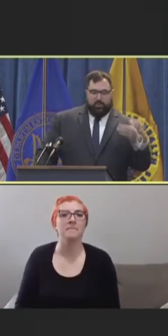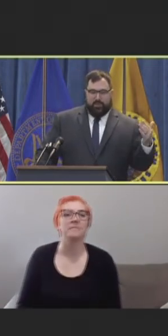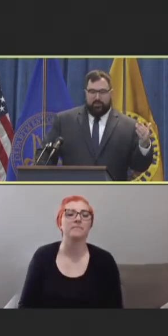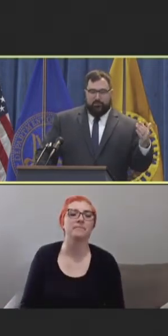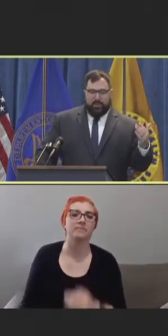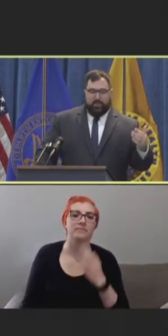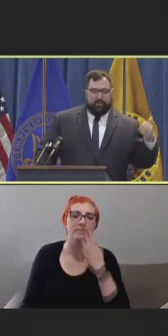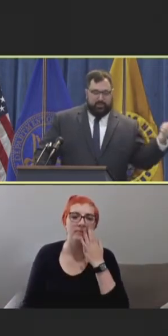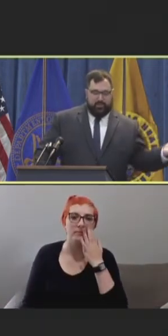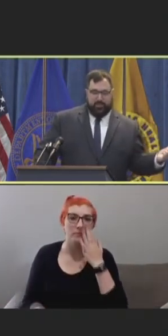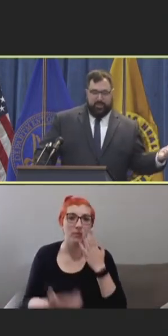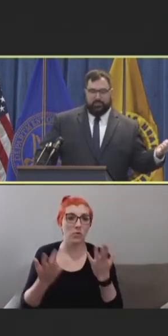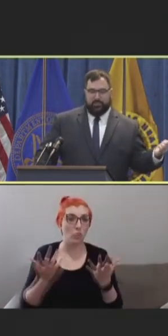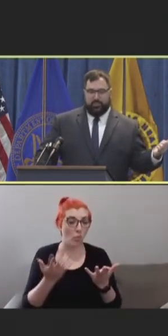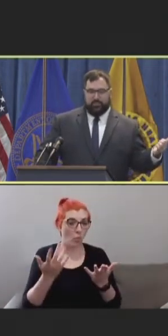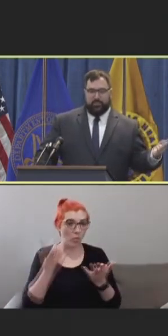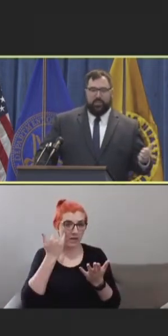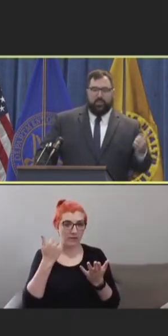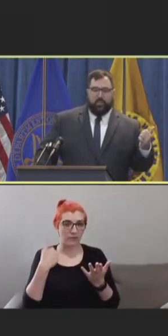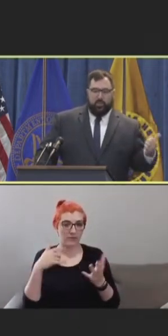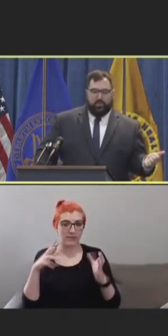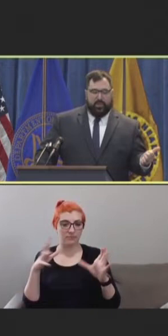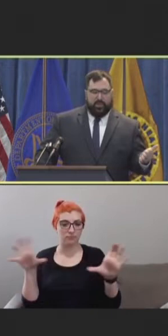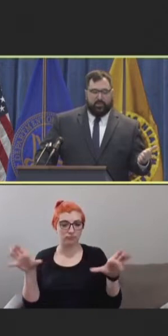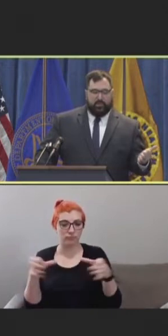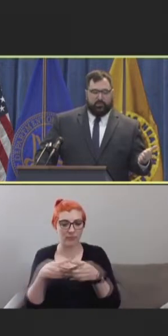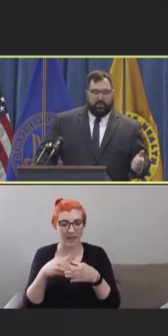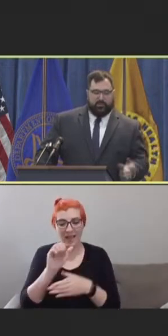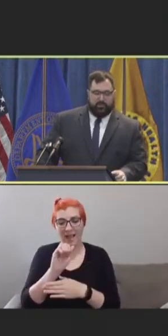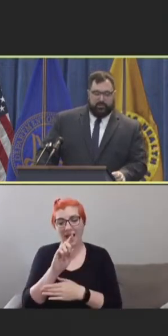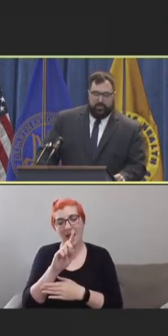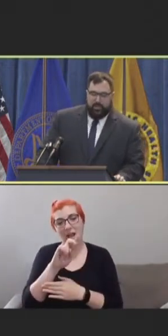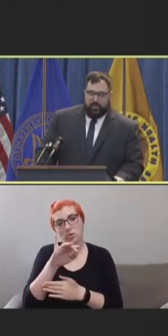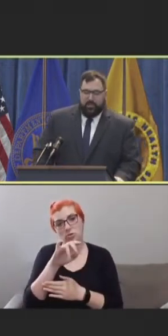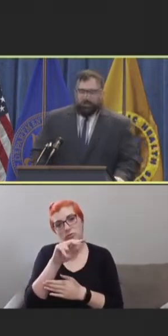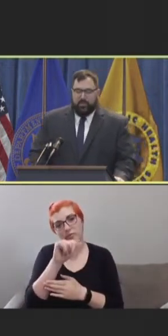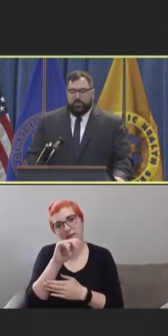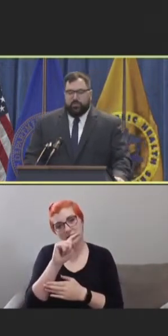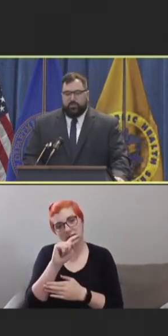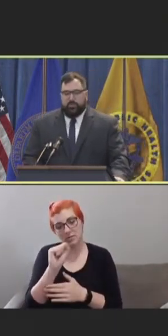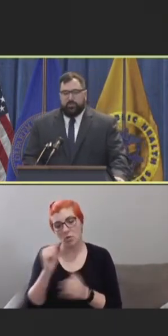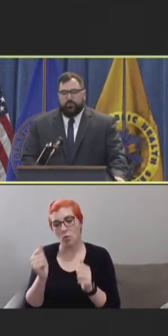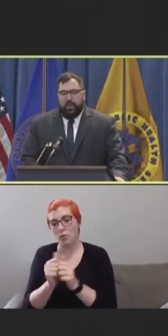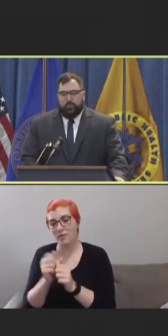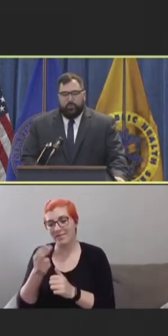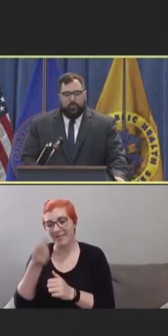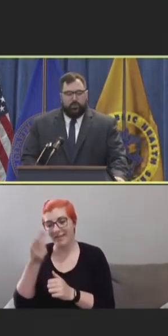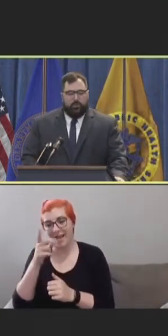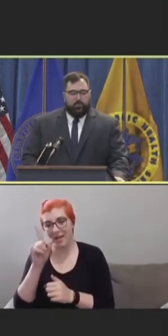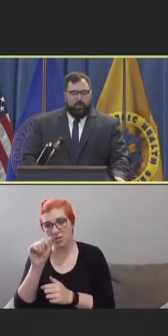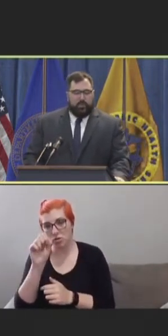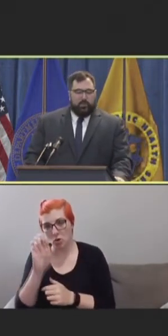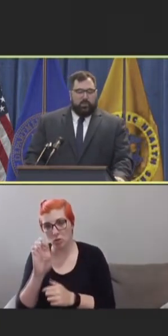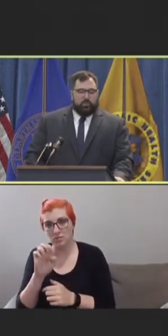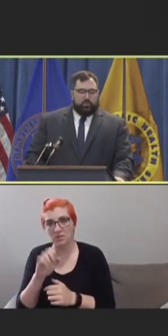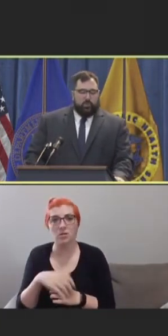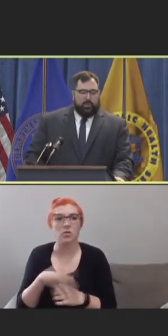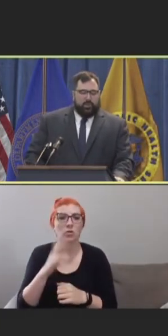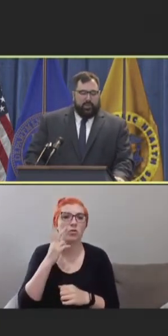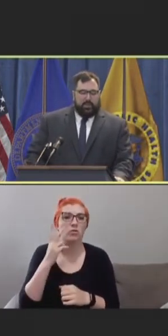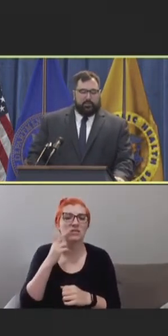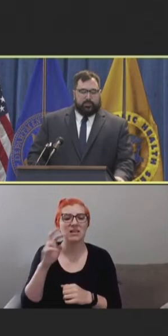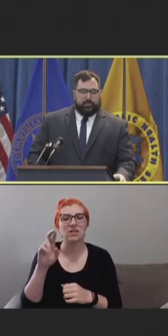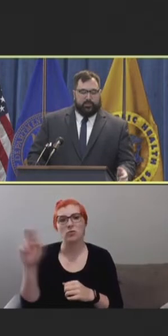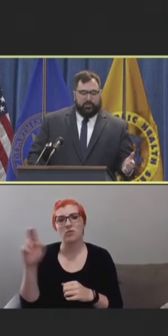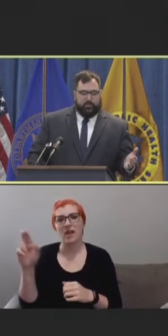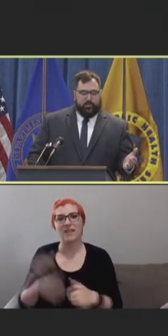if we combine the adjuvants with the high-dose vaccine? And here's just a survival curve on the right showing